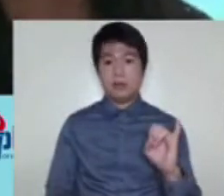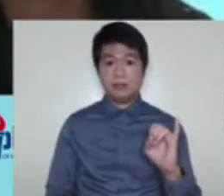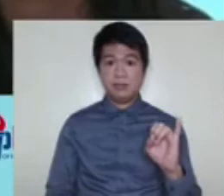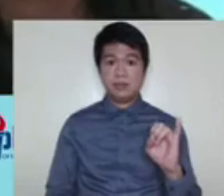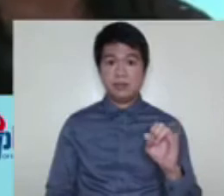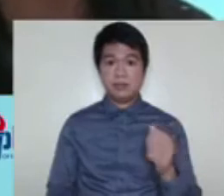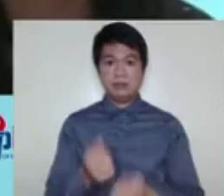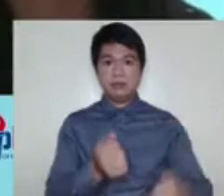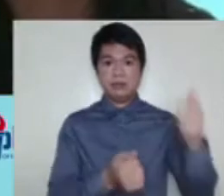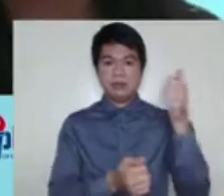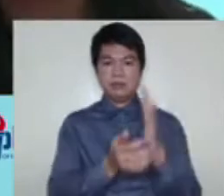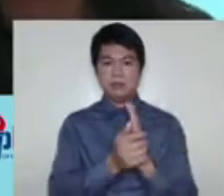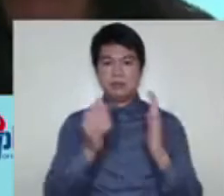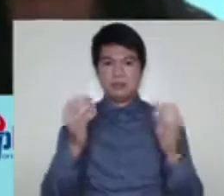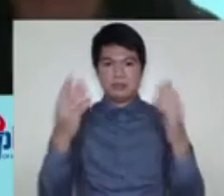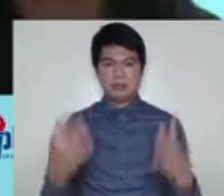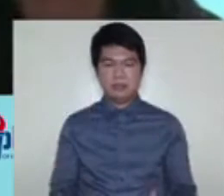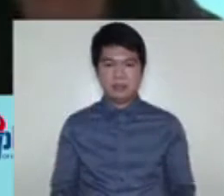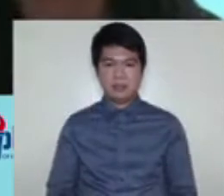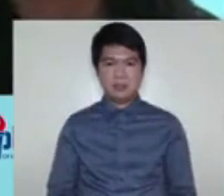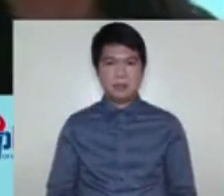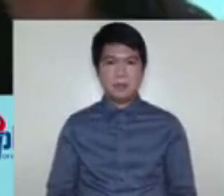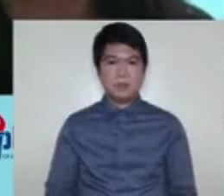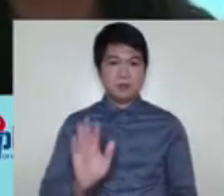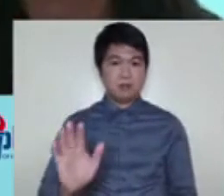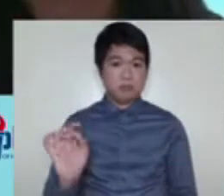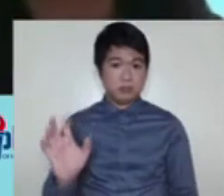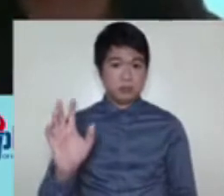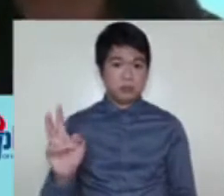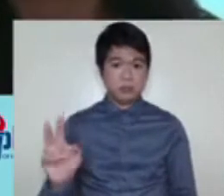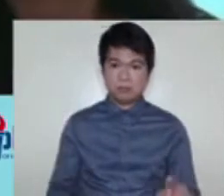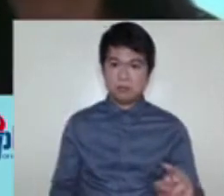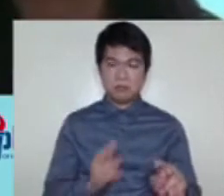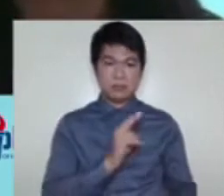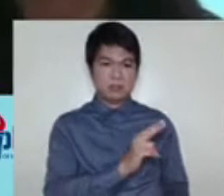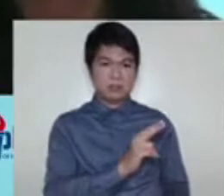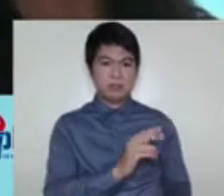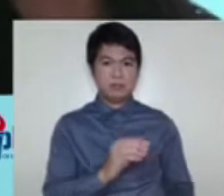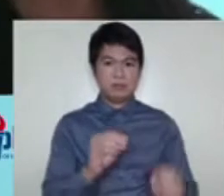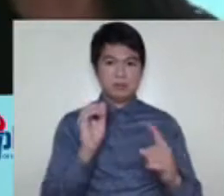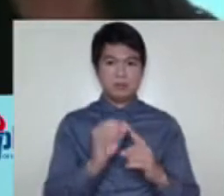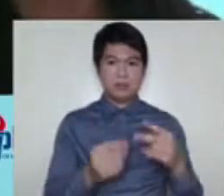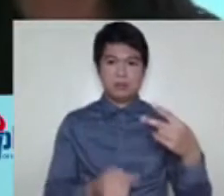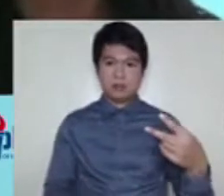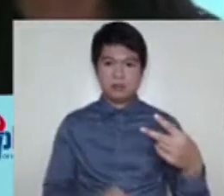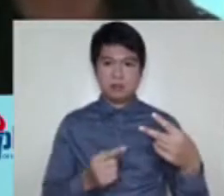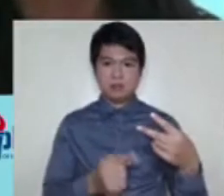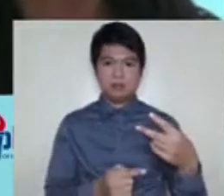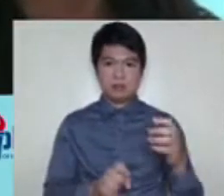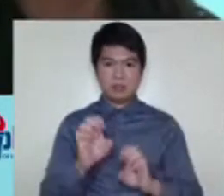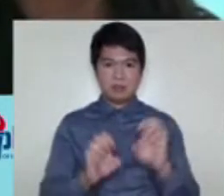teachers. So on your screen, you now see here Objective 2, evaluated with colleagues the effectiveness of